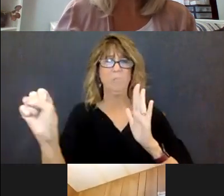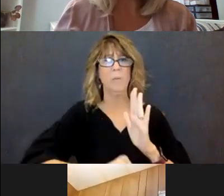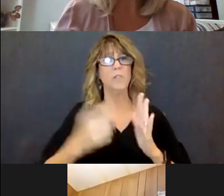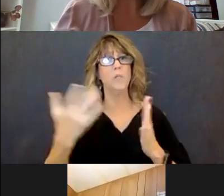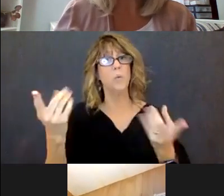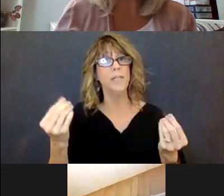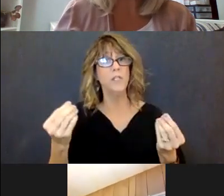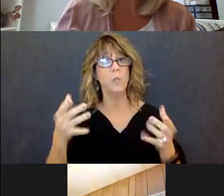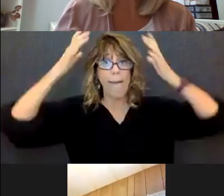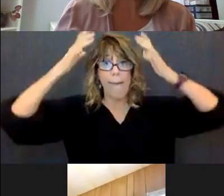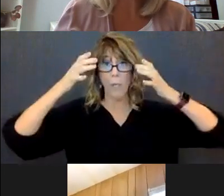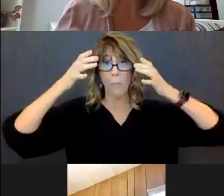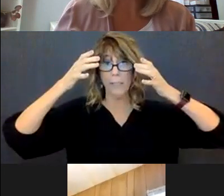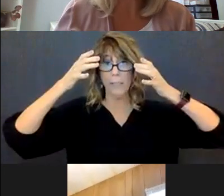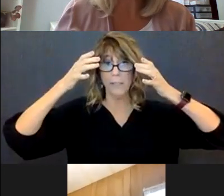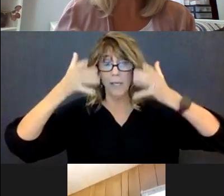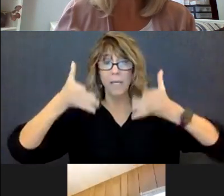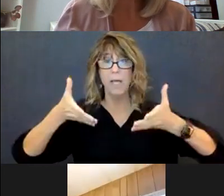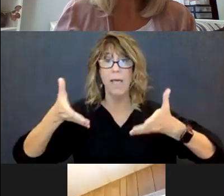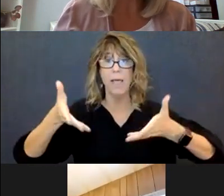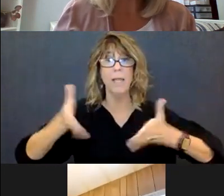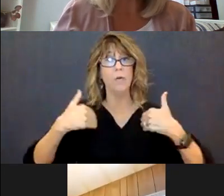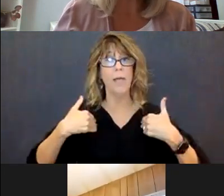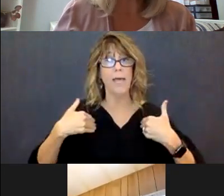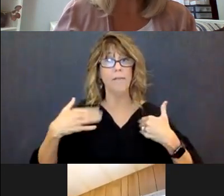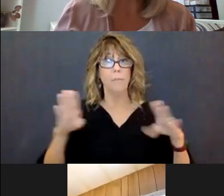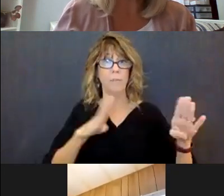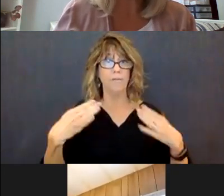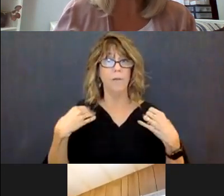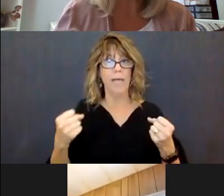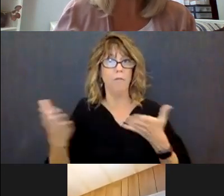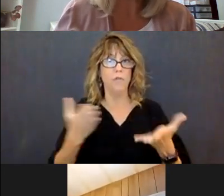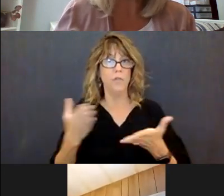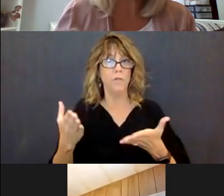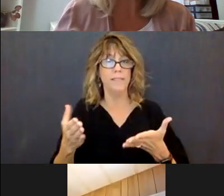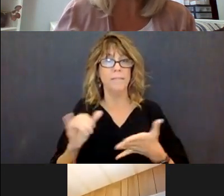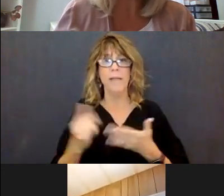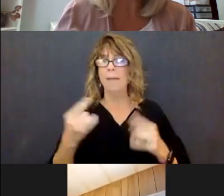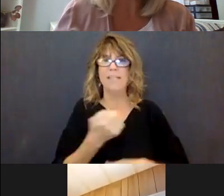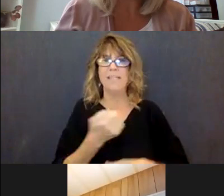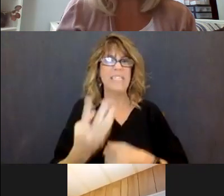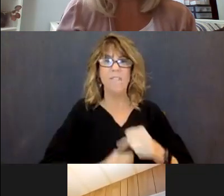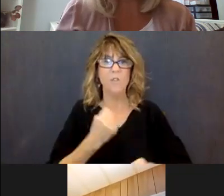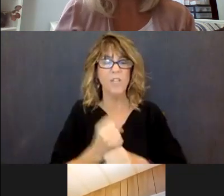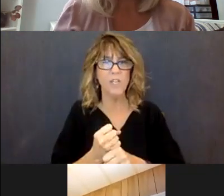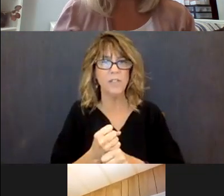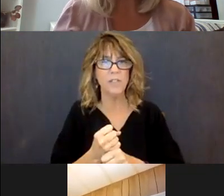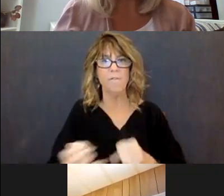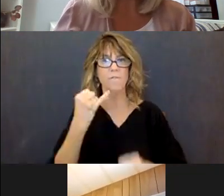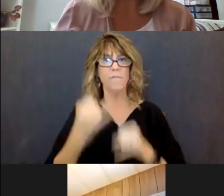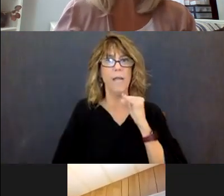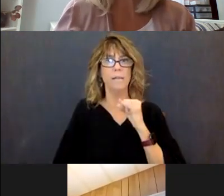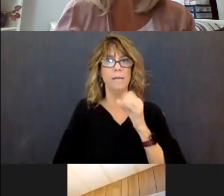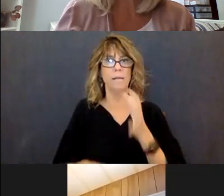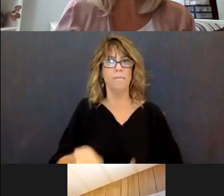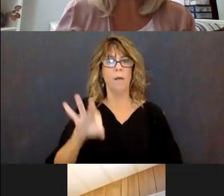her and gave her behavioral health services for several years. When it was finally discovered that she